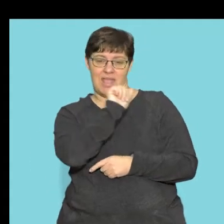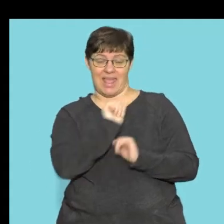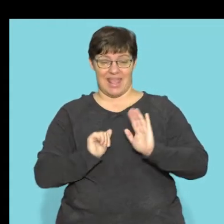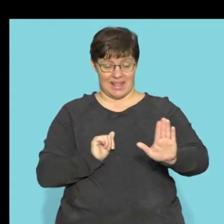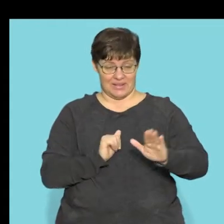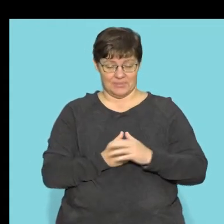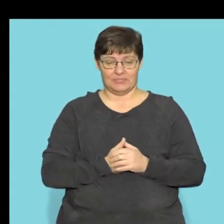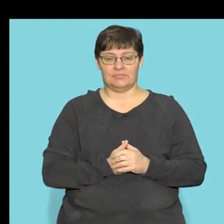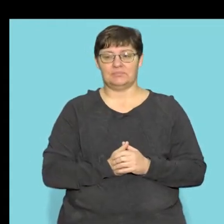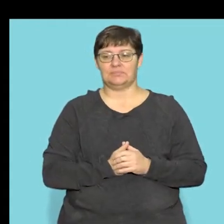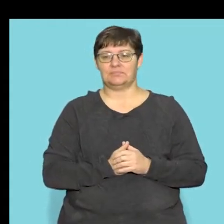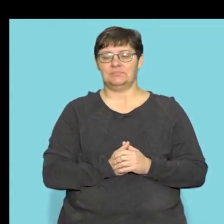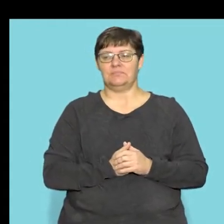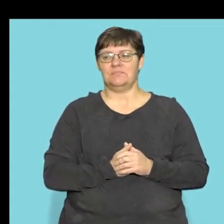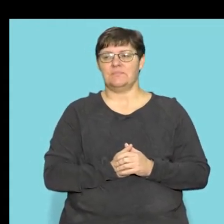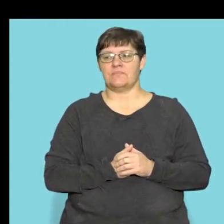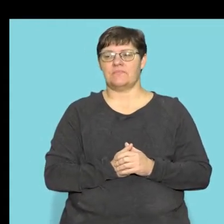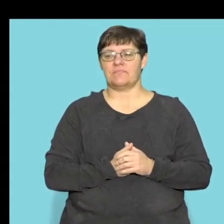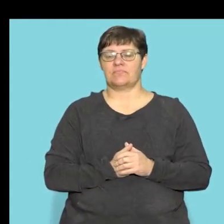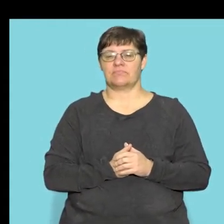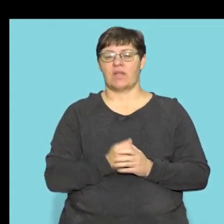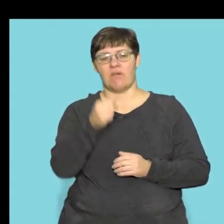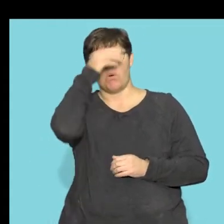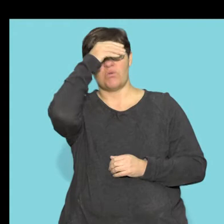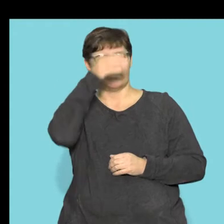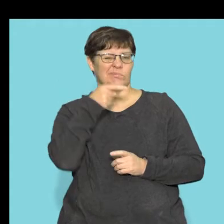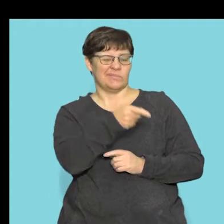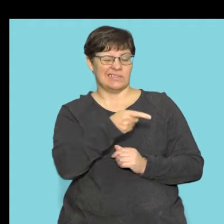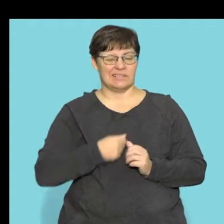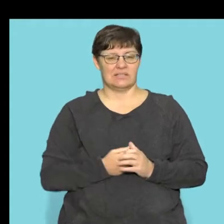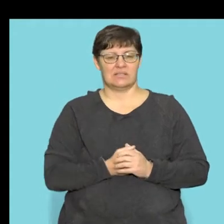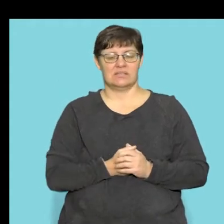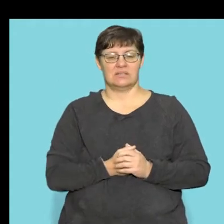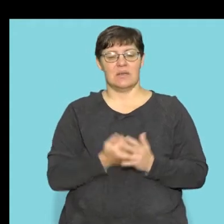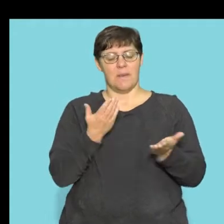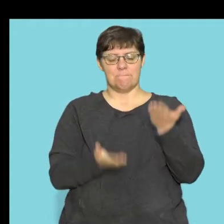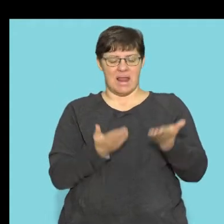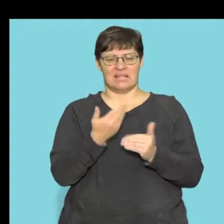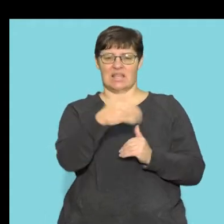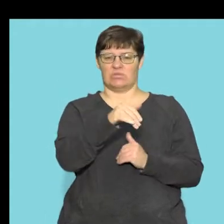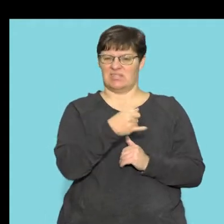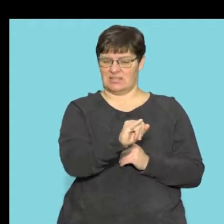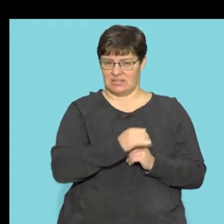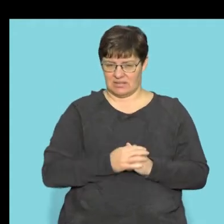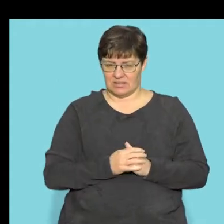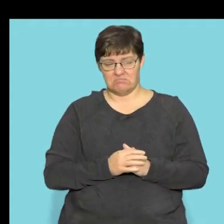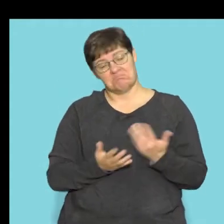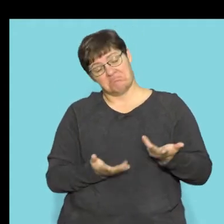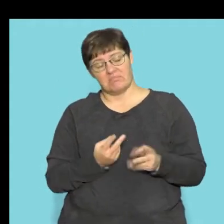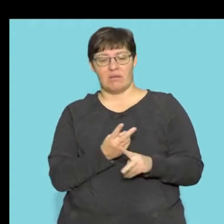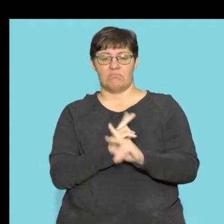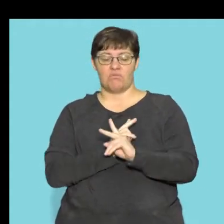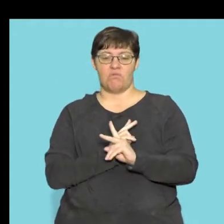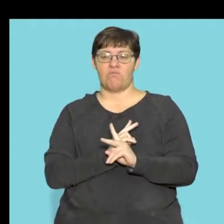there. Now, when you talk about this concept of outstanding balance, let's say you